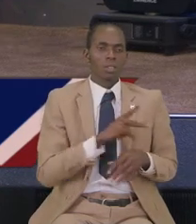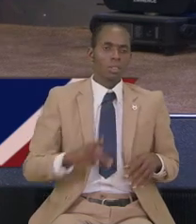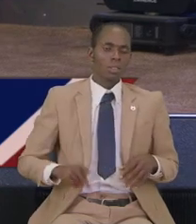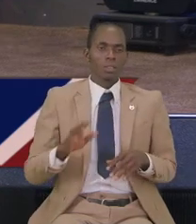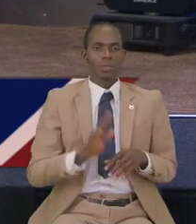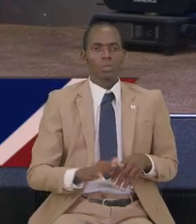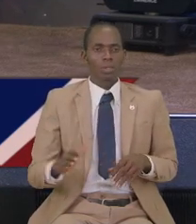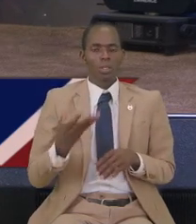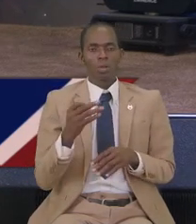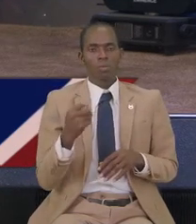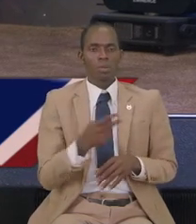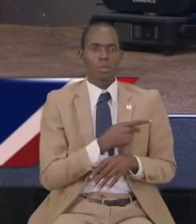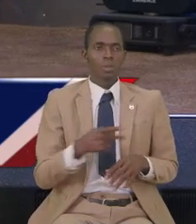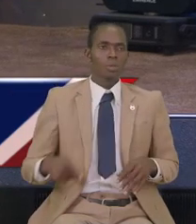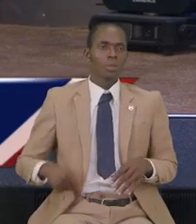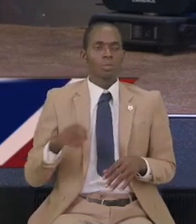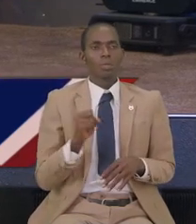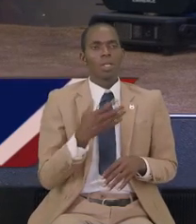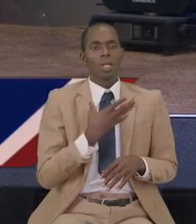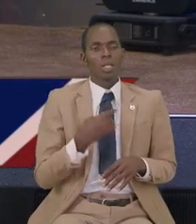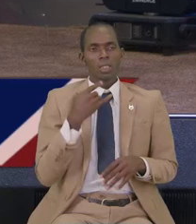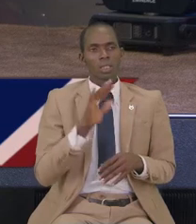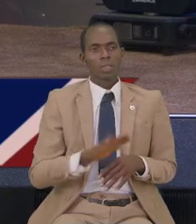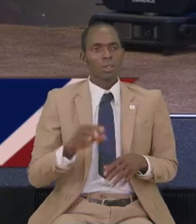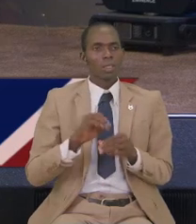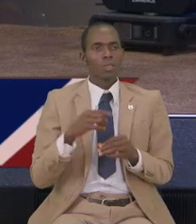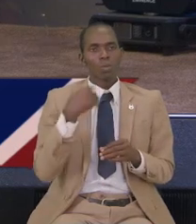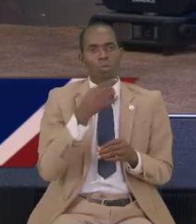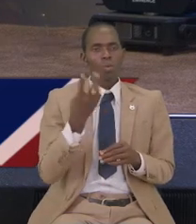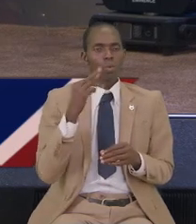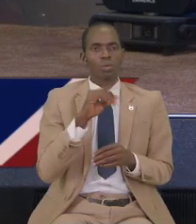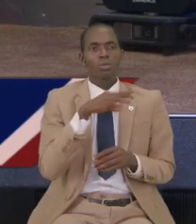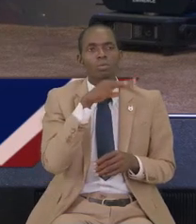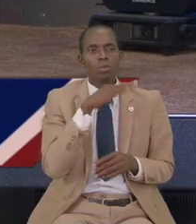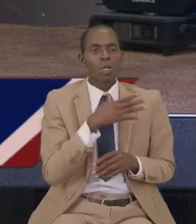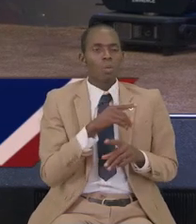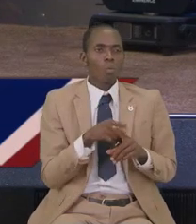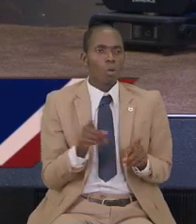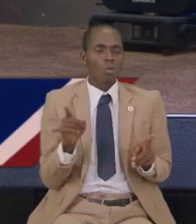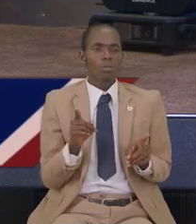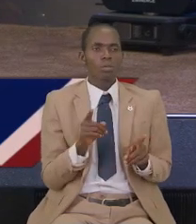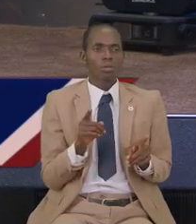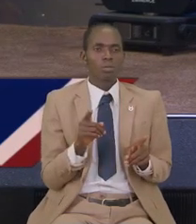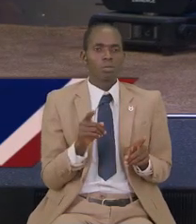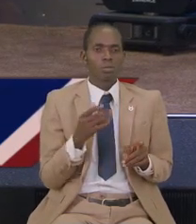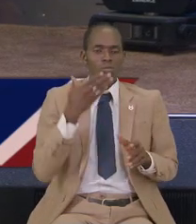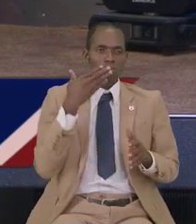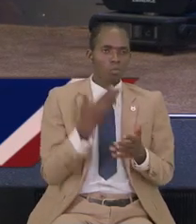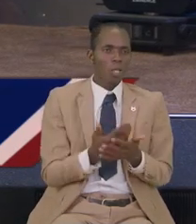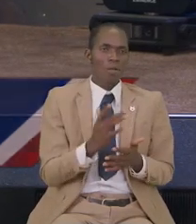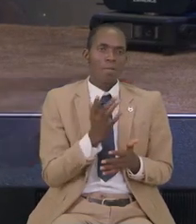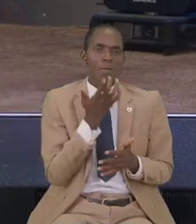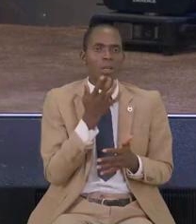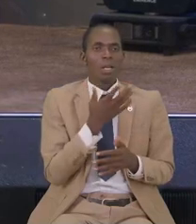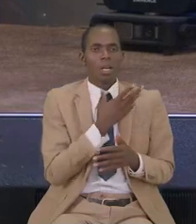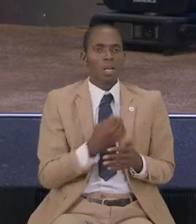verse 4. In verse 4, you see children in whom there was no blemish and but well-favored